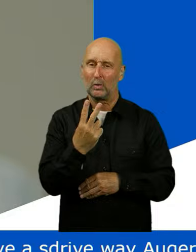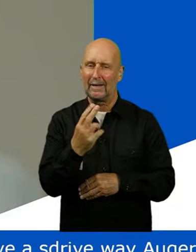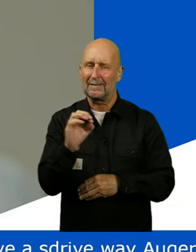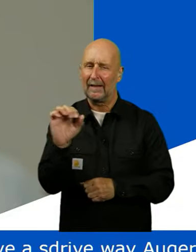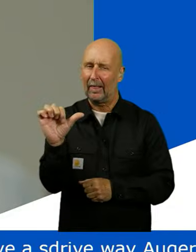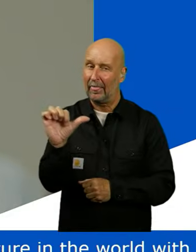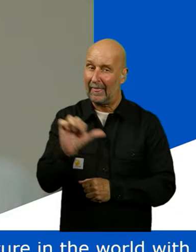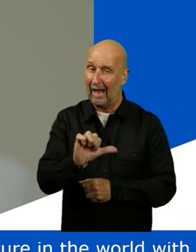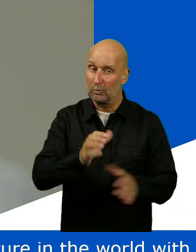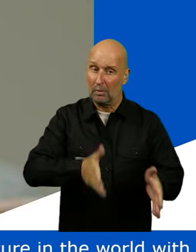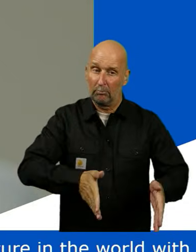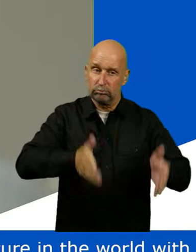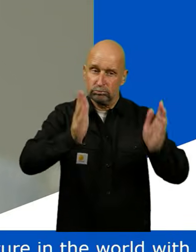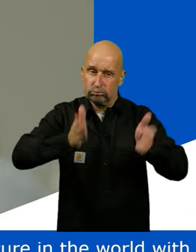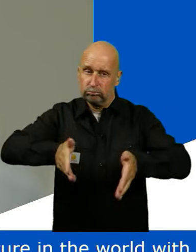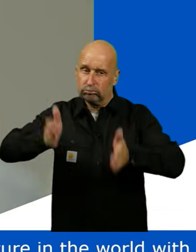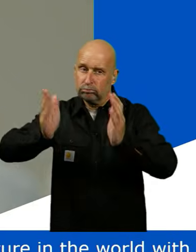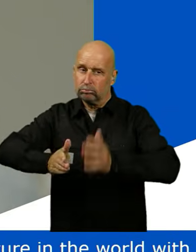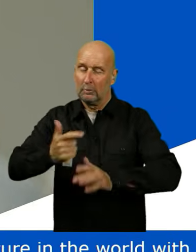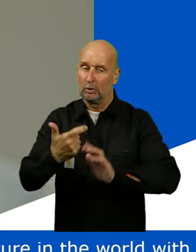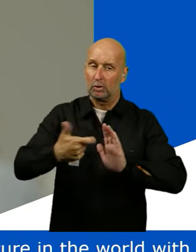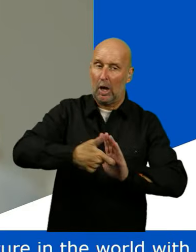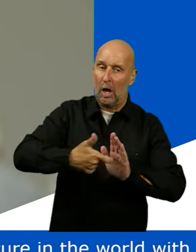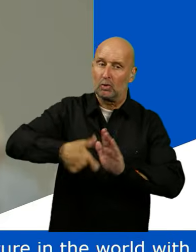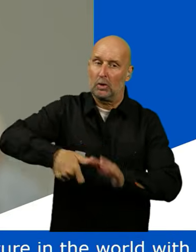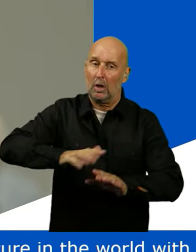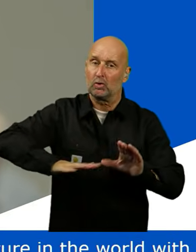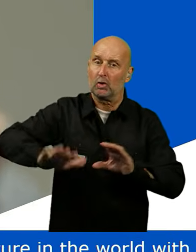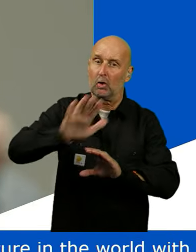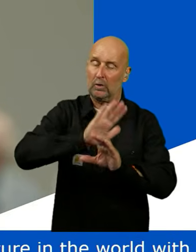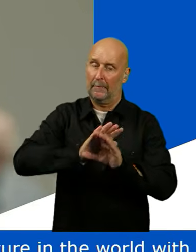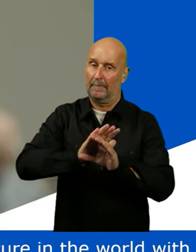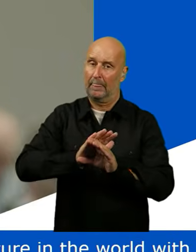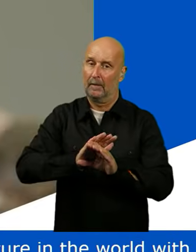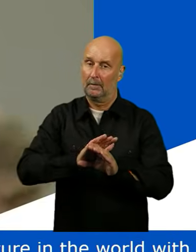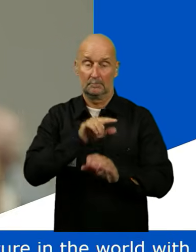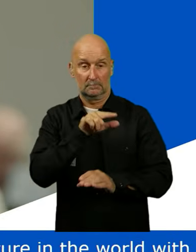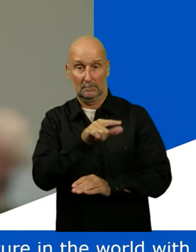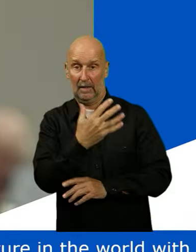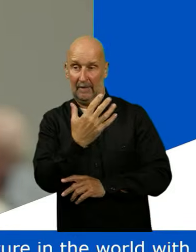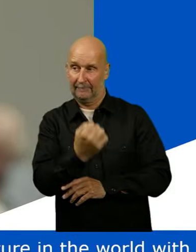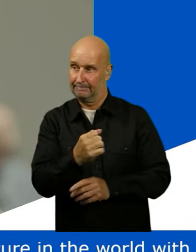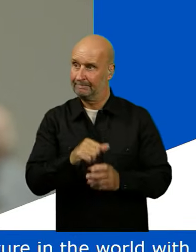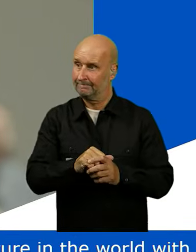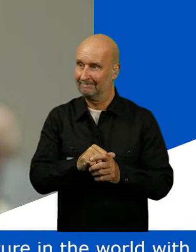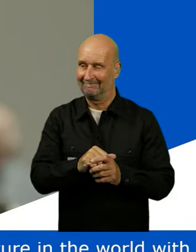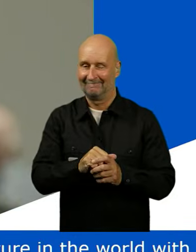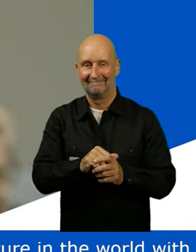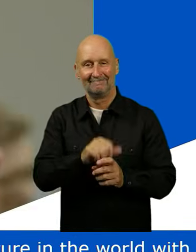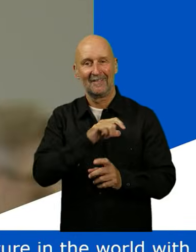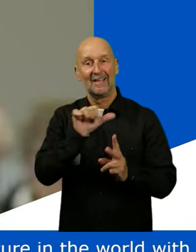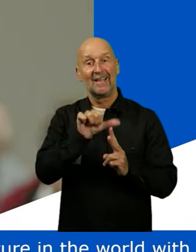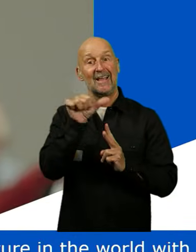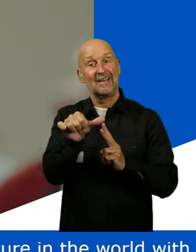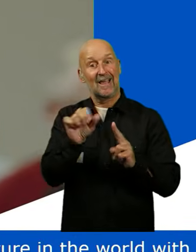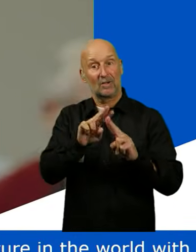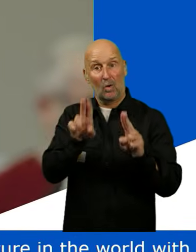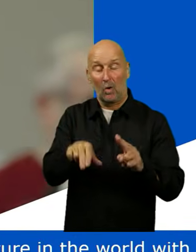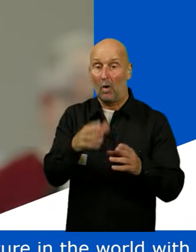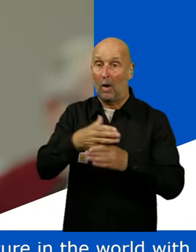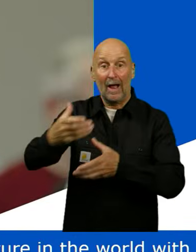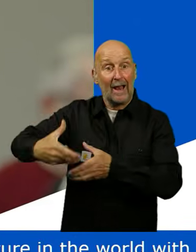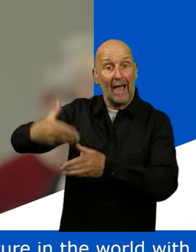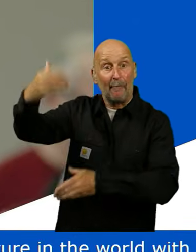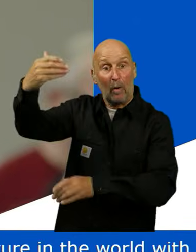120,000 chargers that are dotted around the country. So from the ones that you can find next to your home, sometimes on